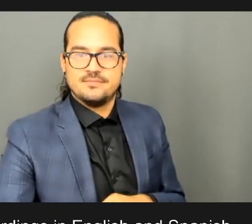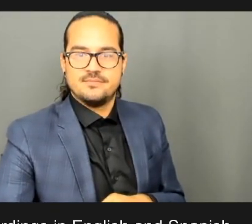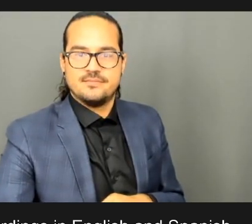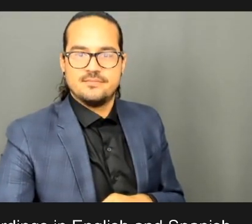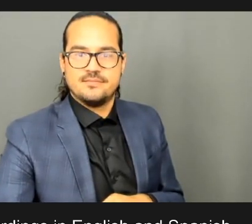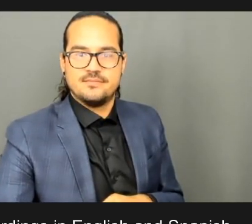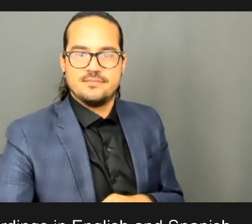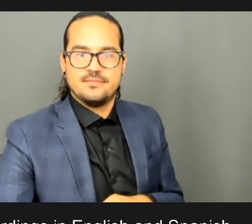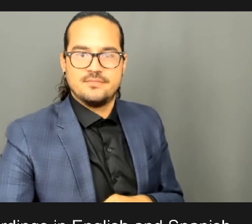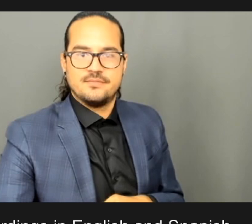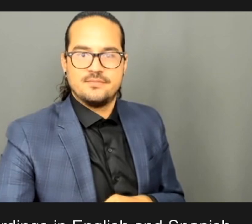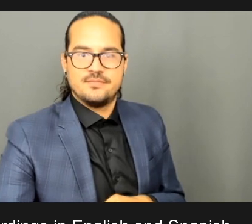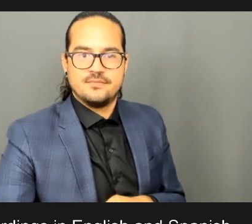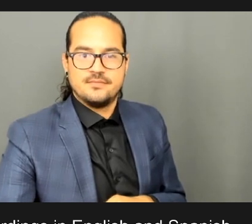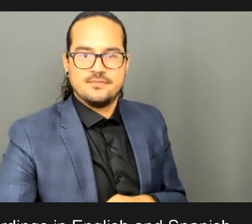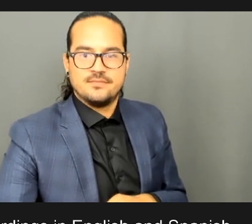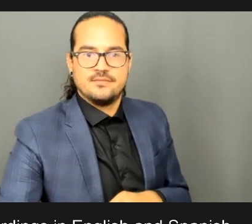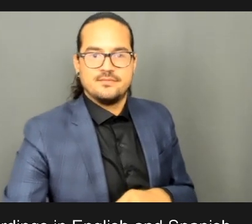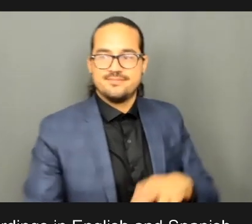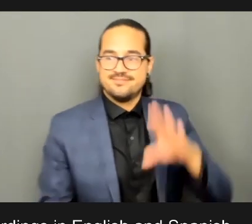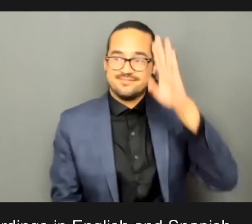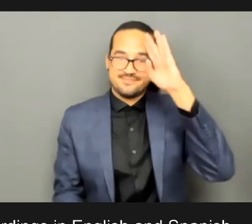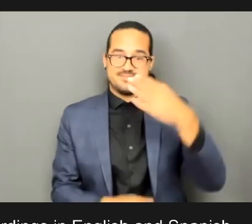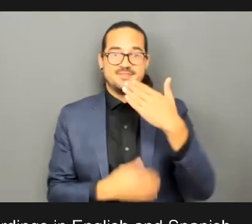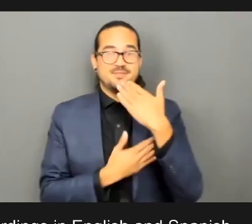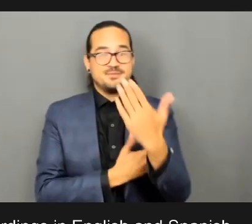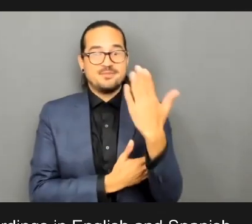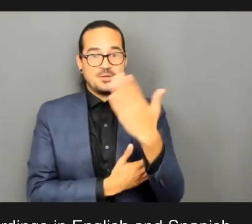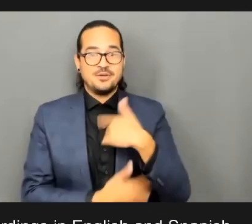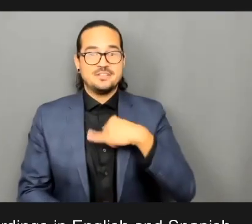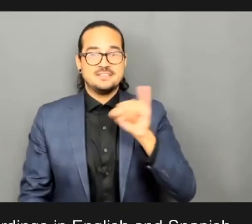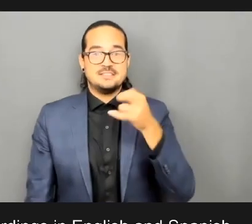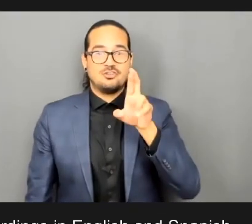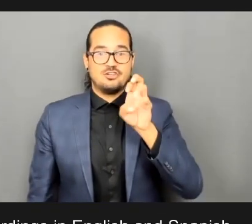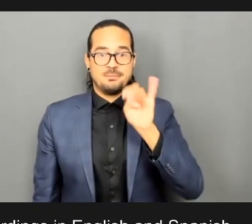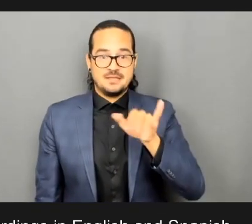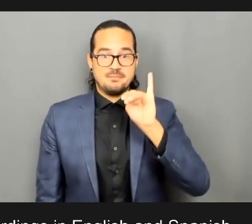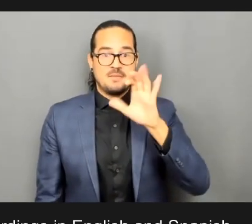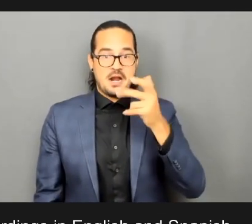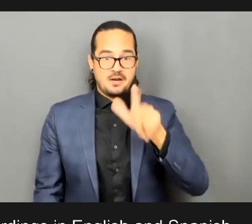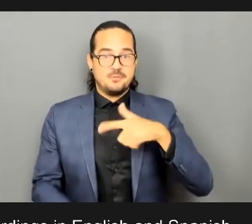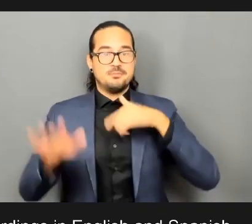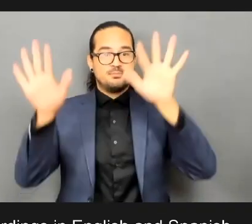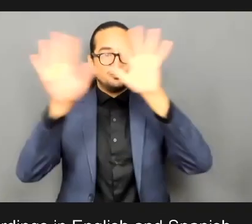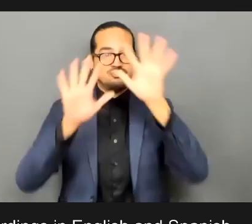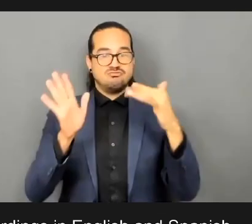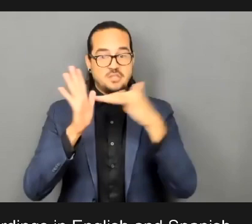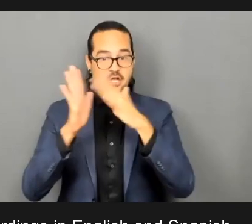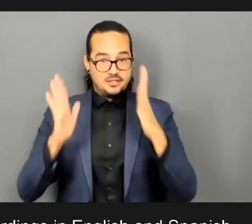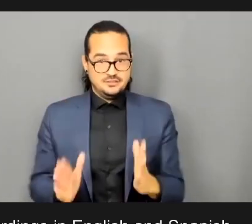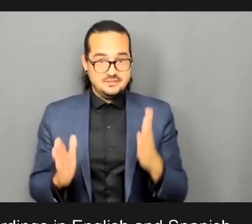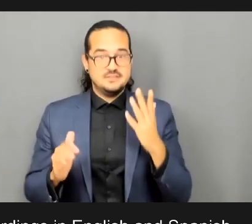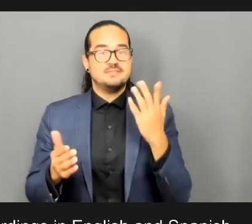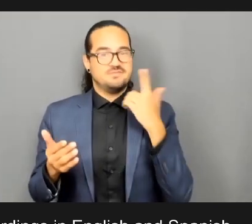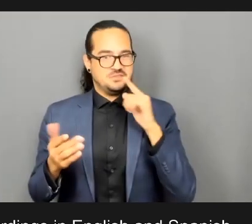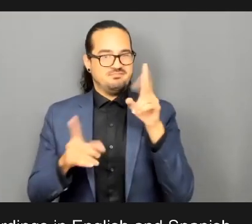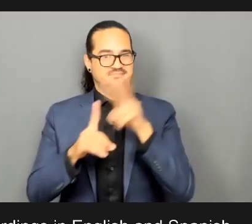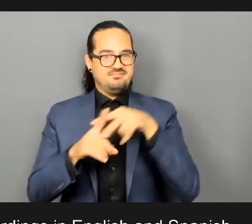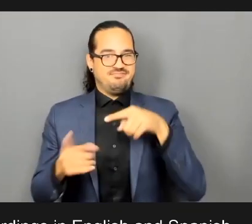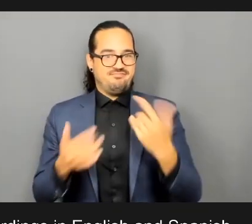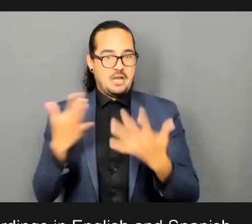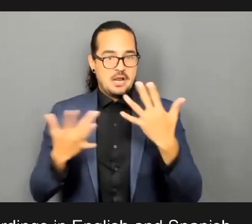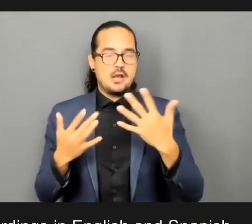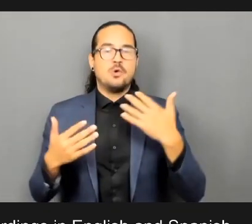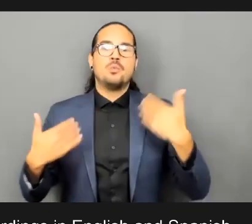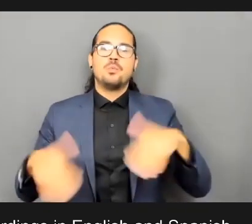Good morning, Jeremy Michael, Incident Meteorologist. So again, we have another very smoky, very foggy morning. Some of the